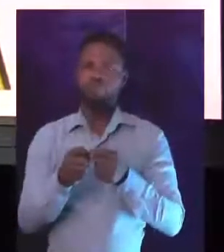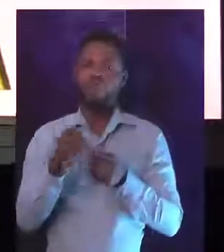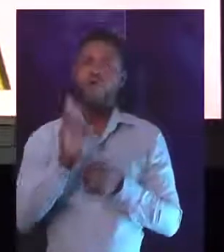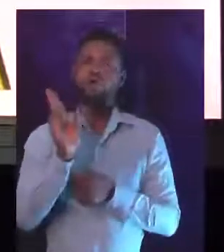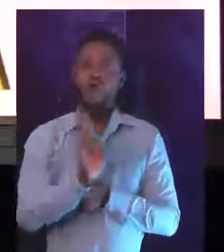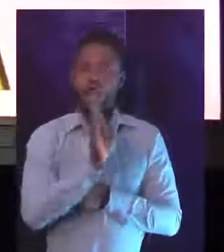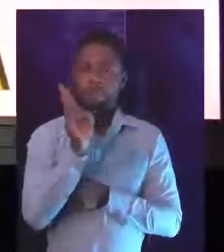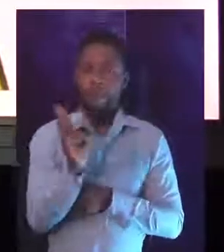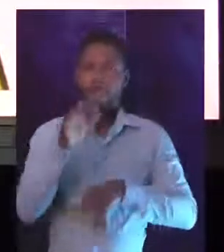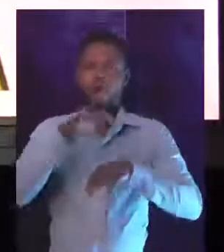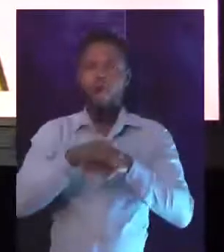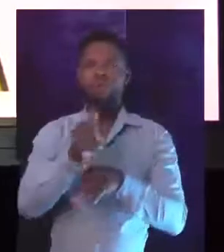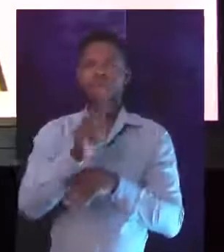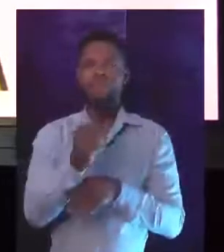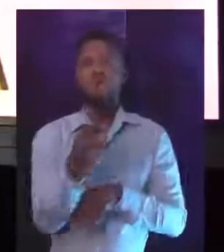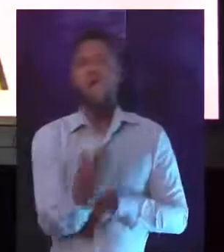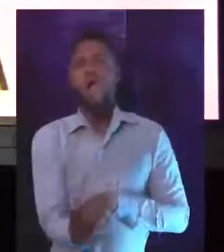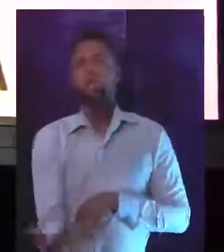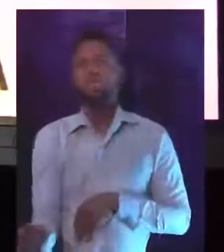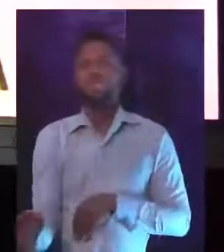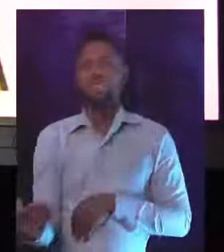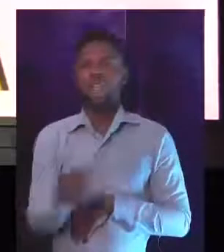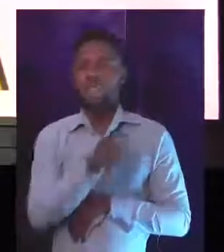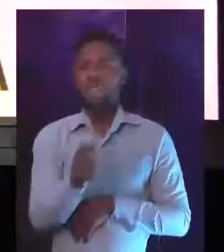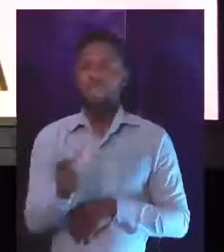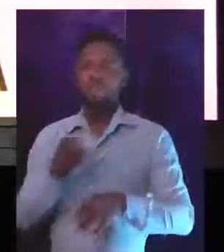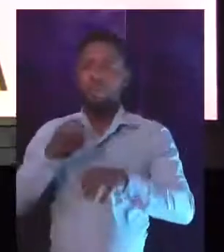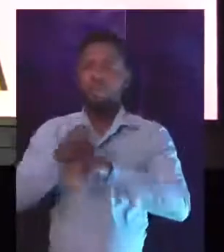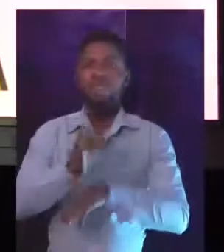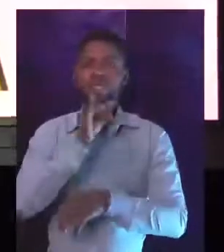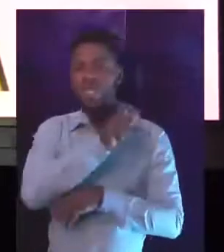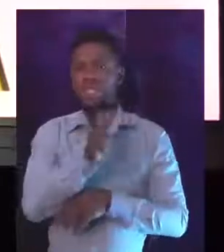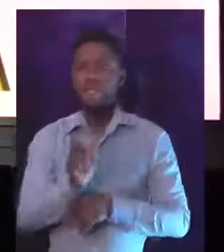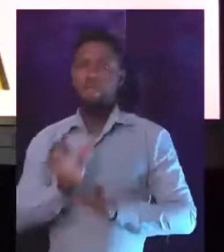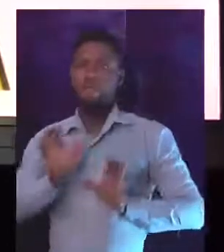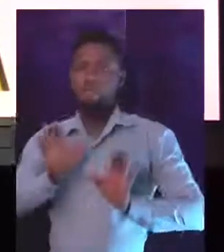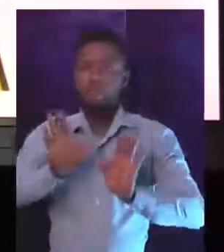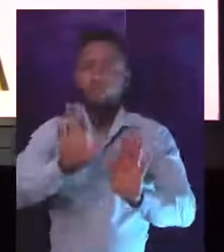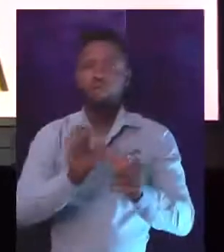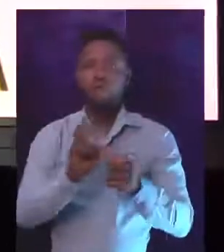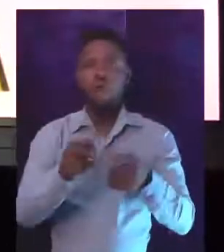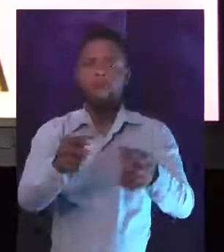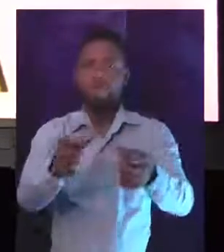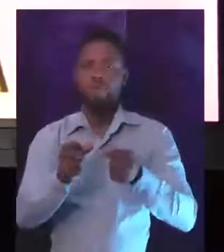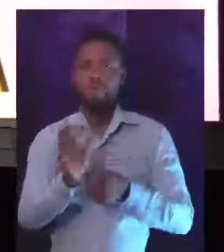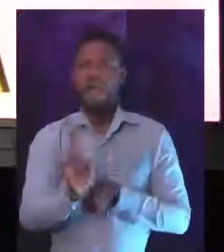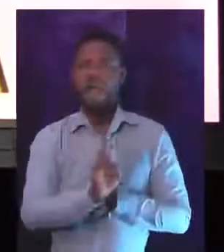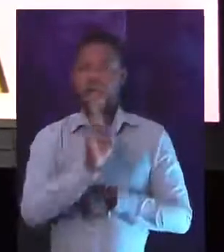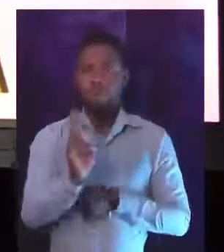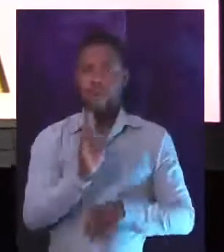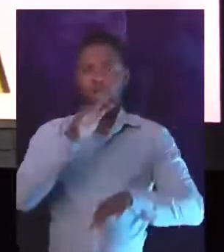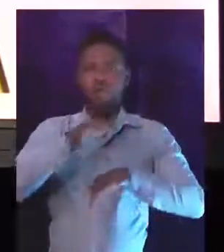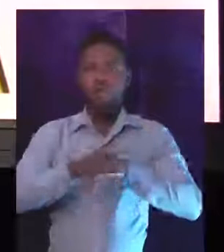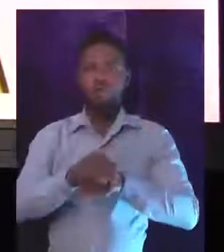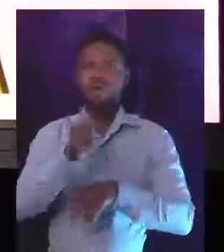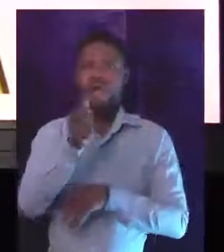or pull applied on an object. A force is a push or